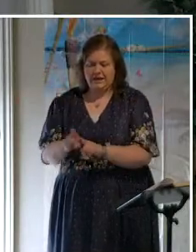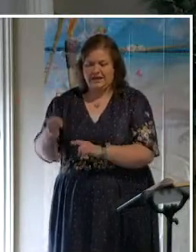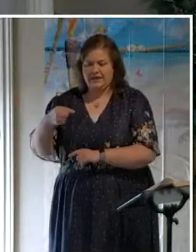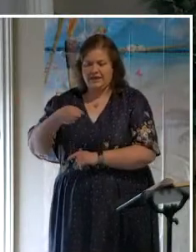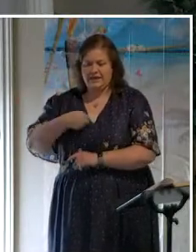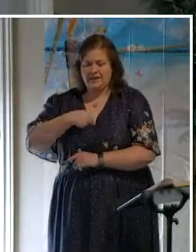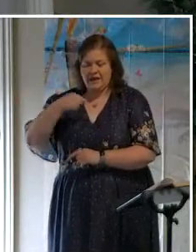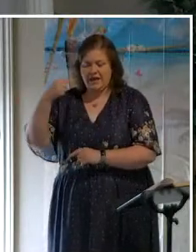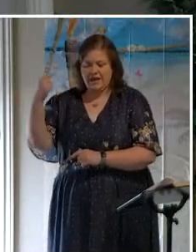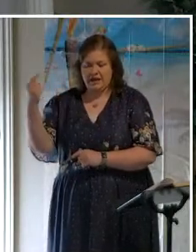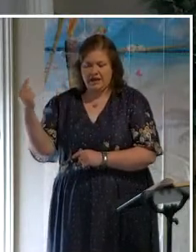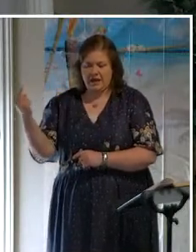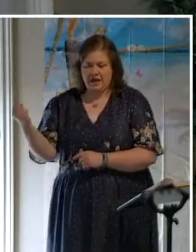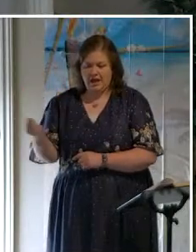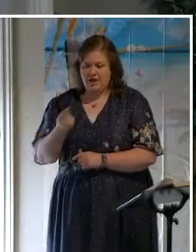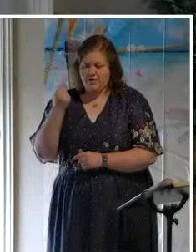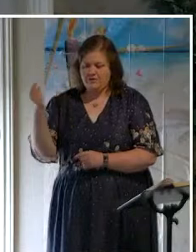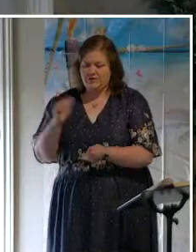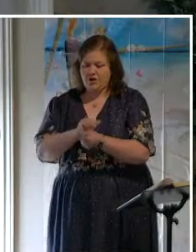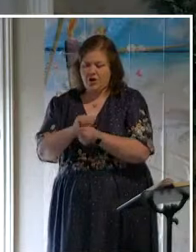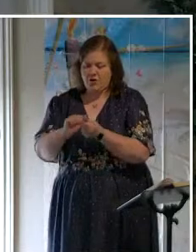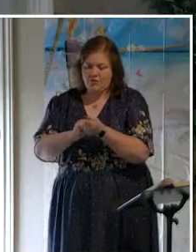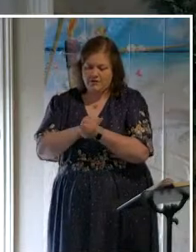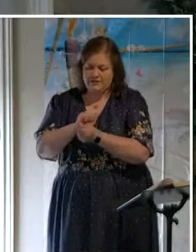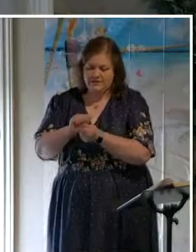Justify was always cleansed.